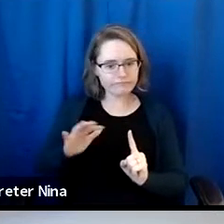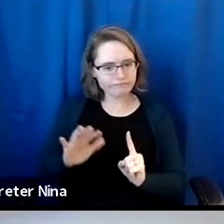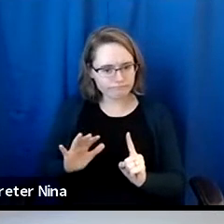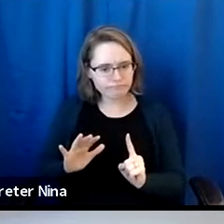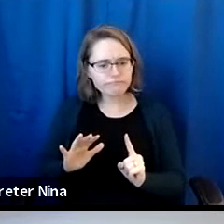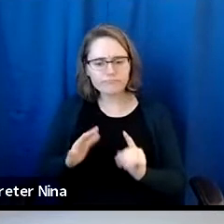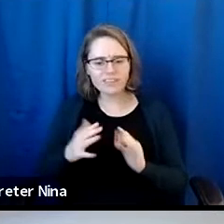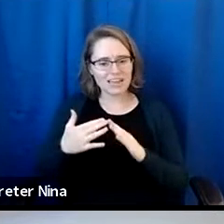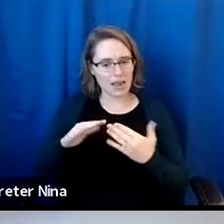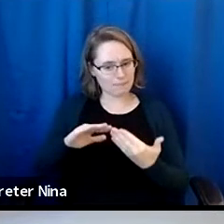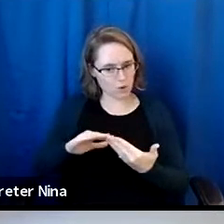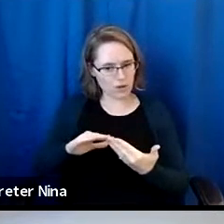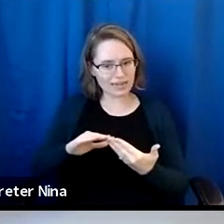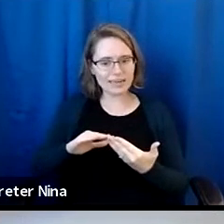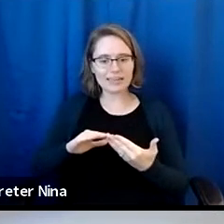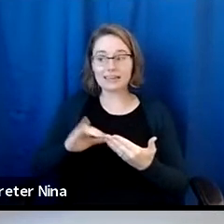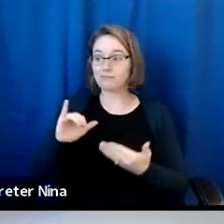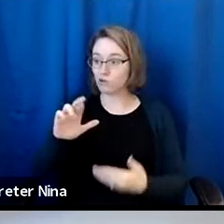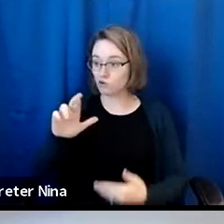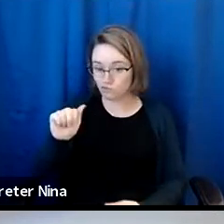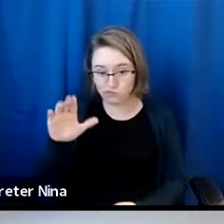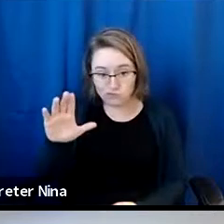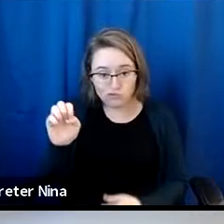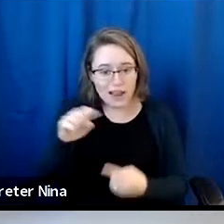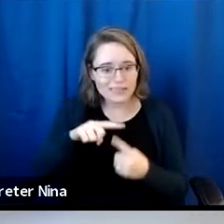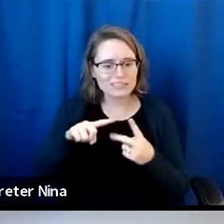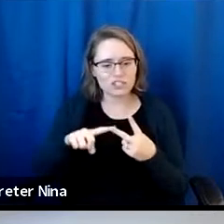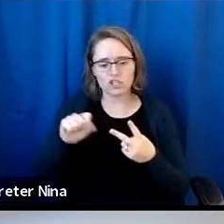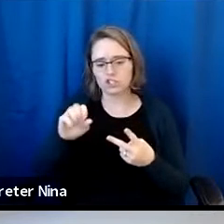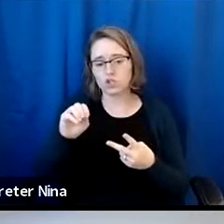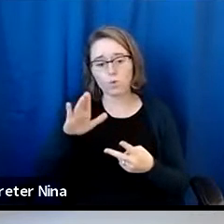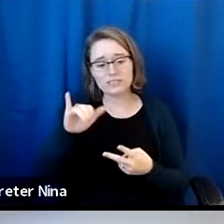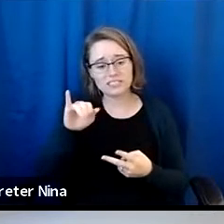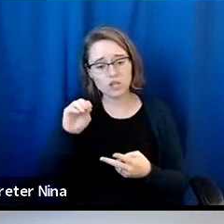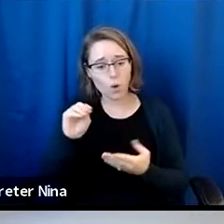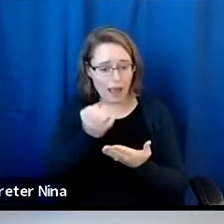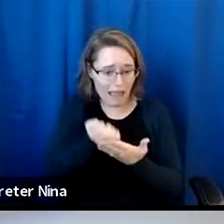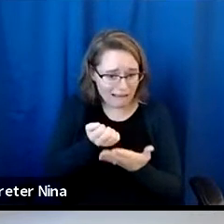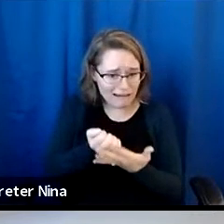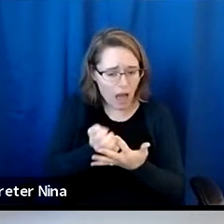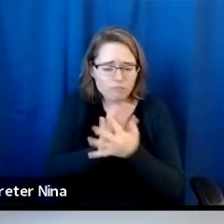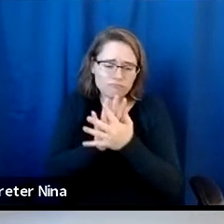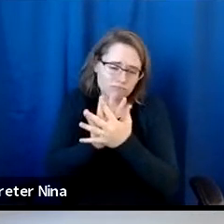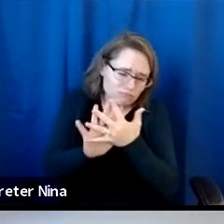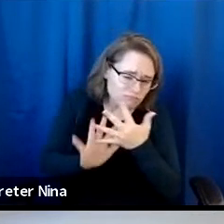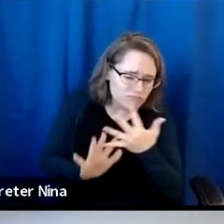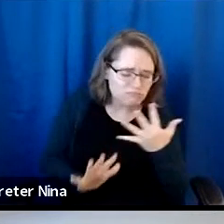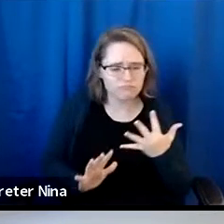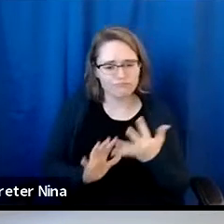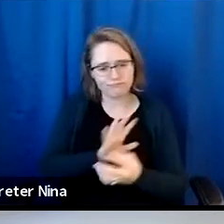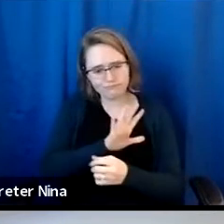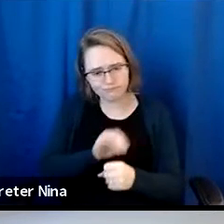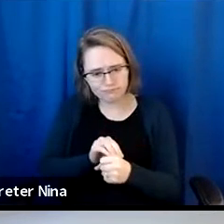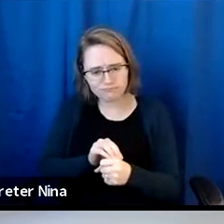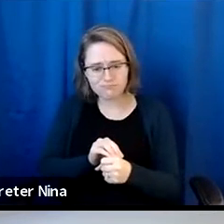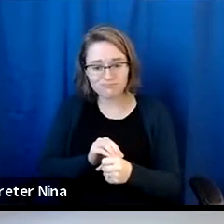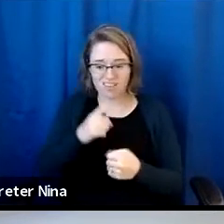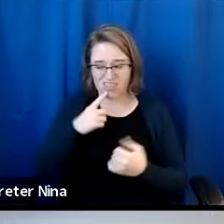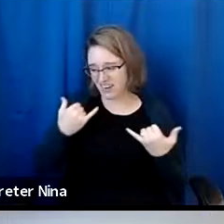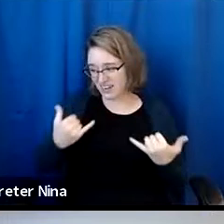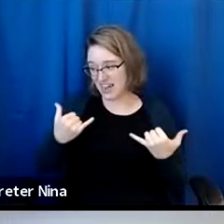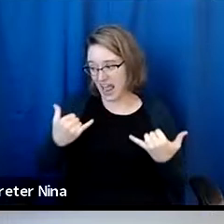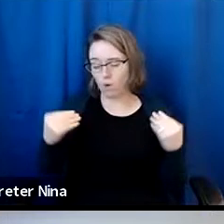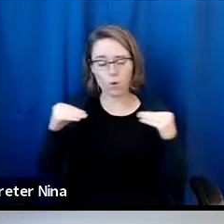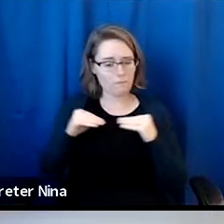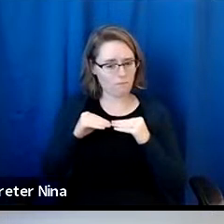is the community as far as race, socioeconomics. There are so many different pieces. And I think in this day and age, it gets more